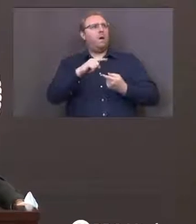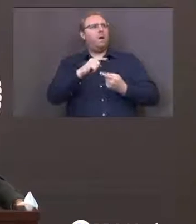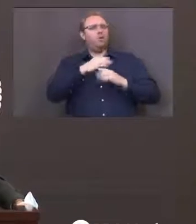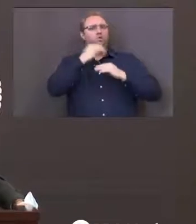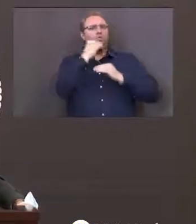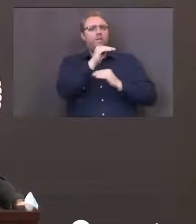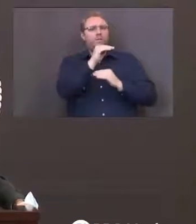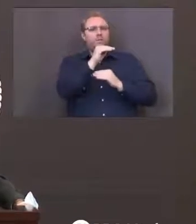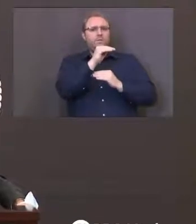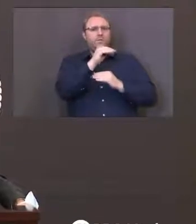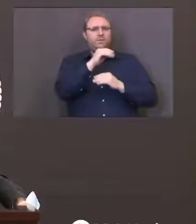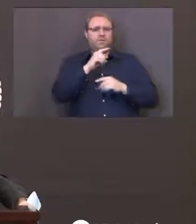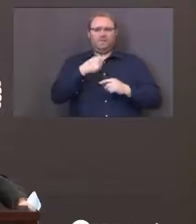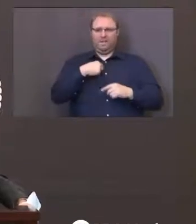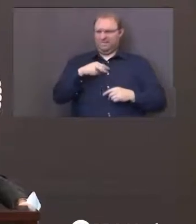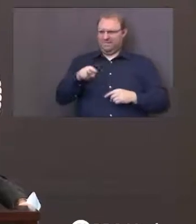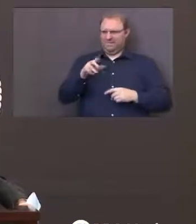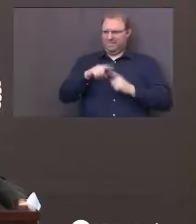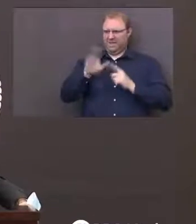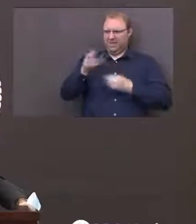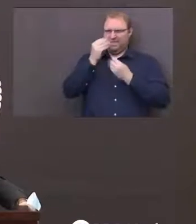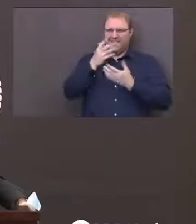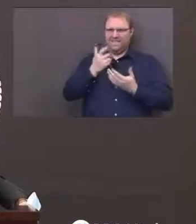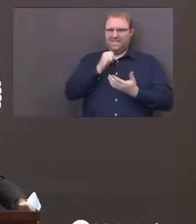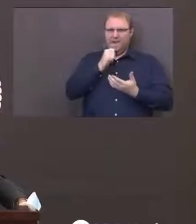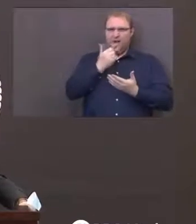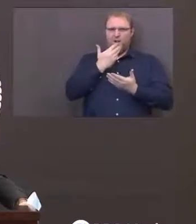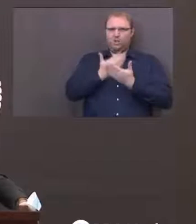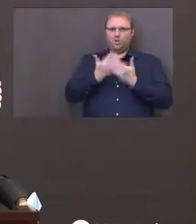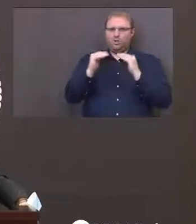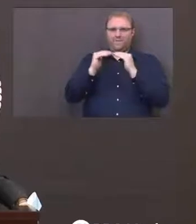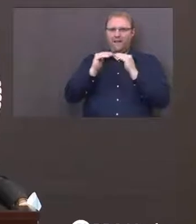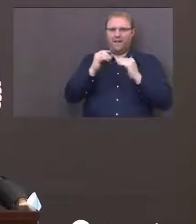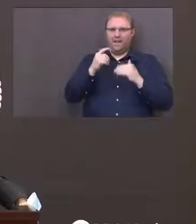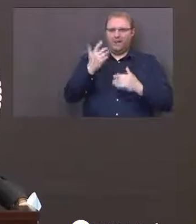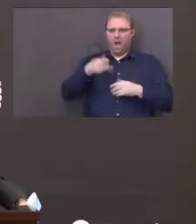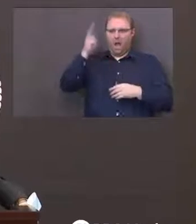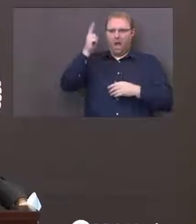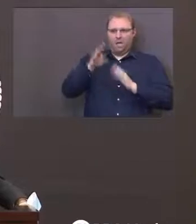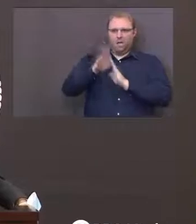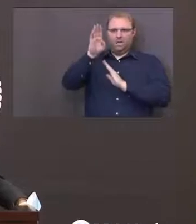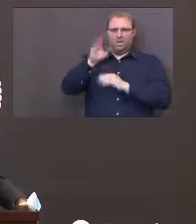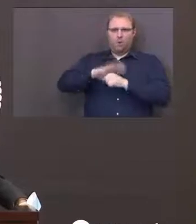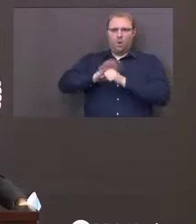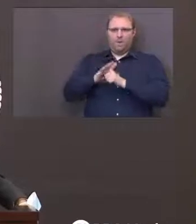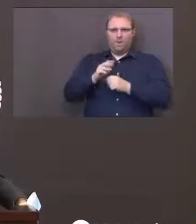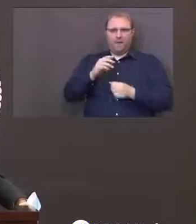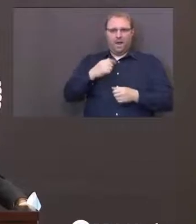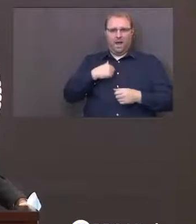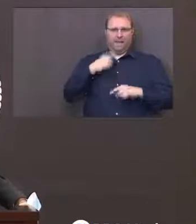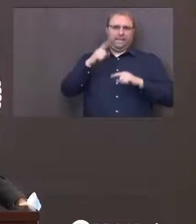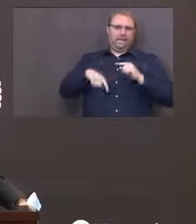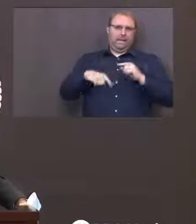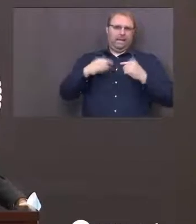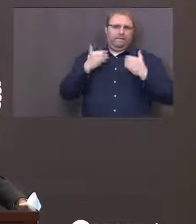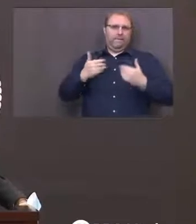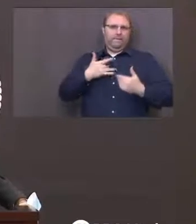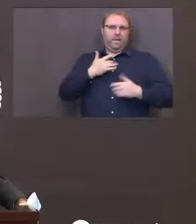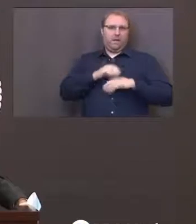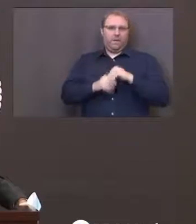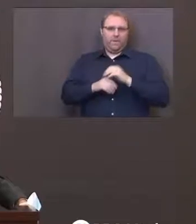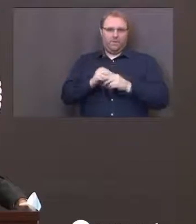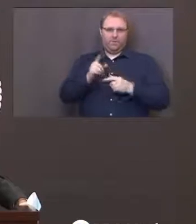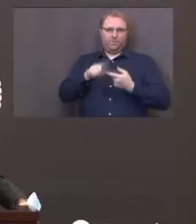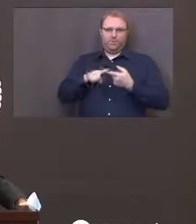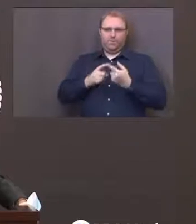category. That's a little hard to do if the data doesn't justify it. So it's not a matter of just making the request. It's also having data to back it up. That includes